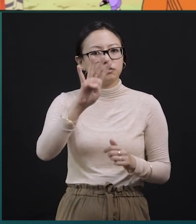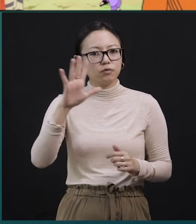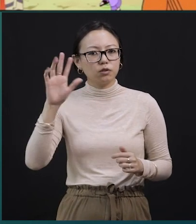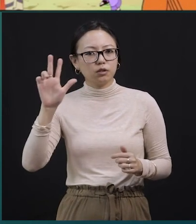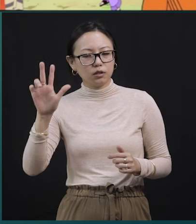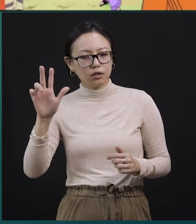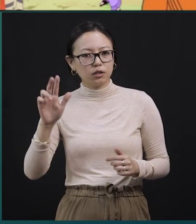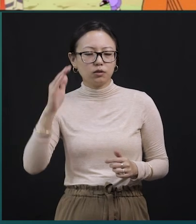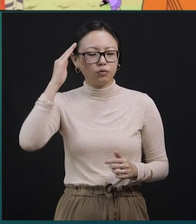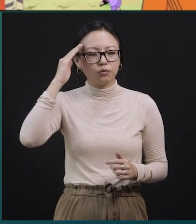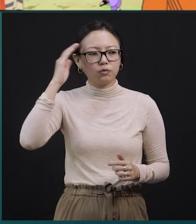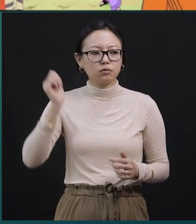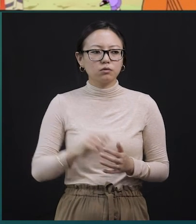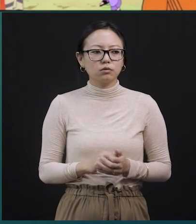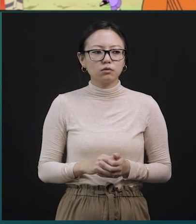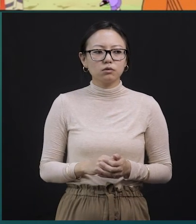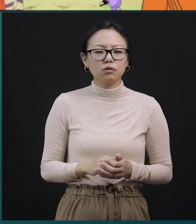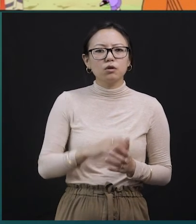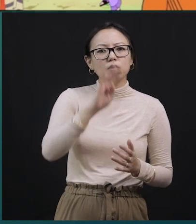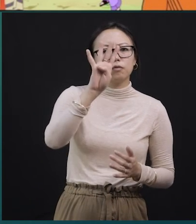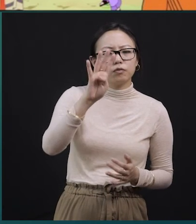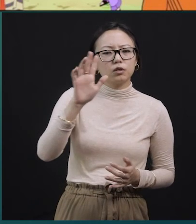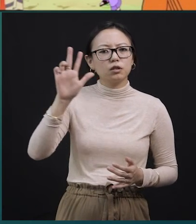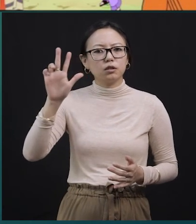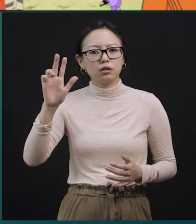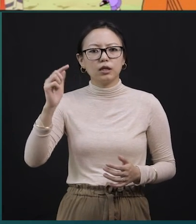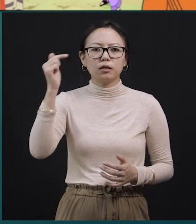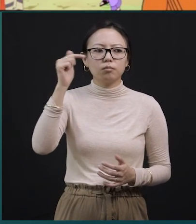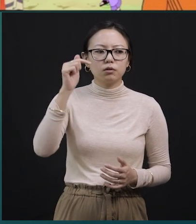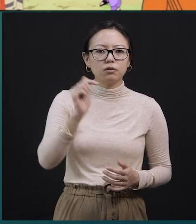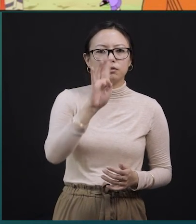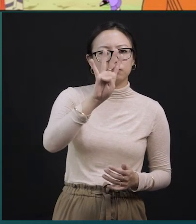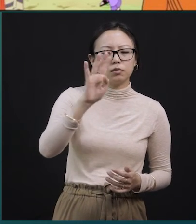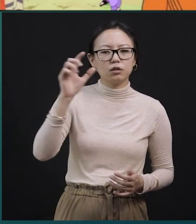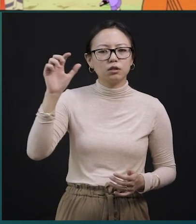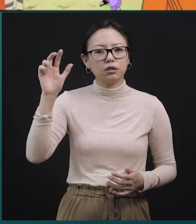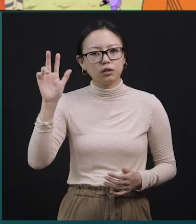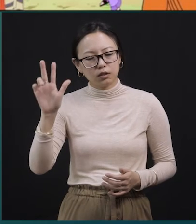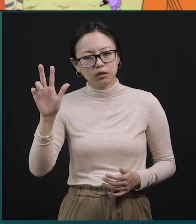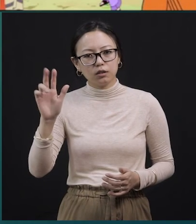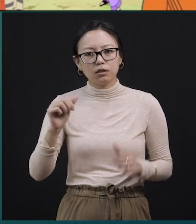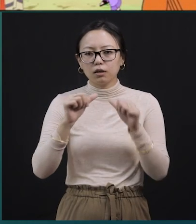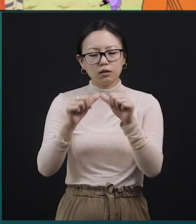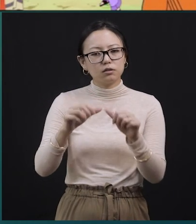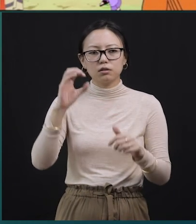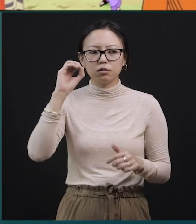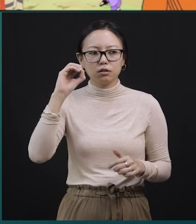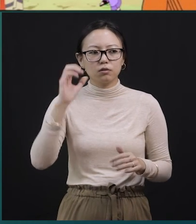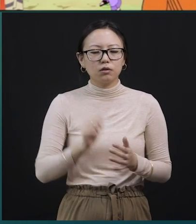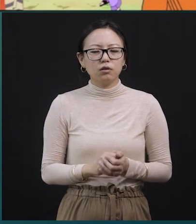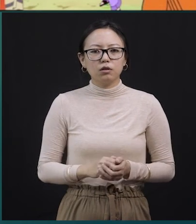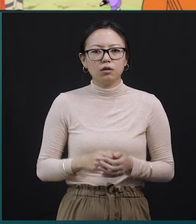48, right? So when you do subtraction, you will get answer as 0, right? Then